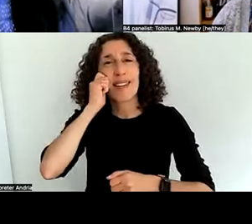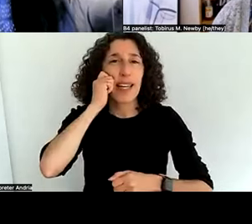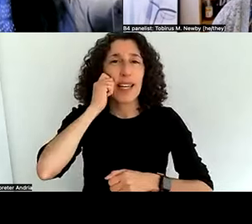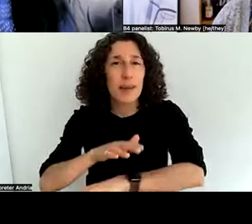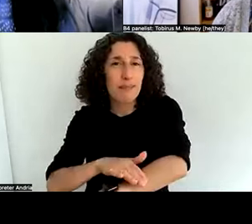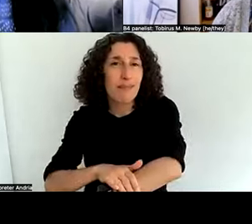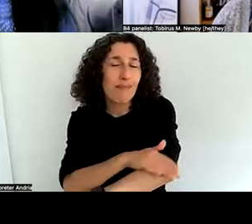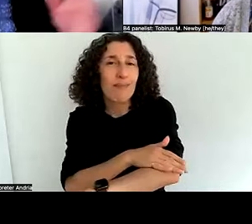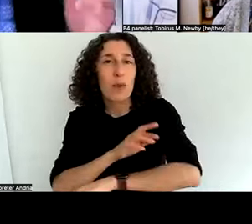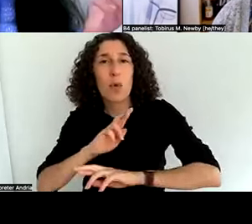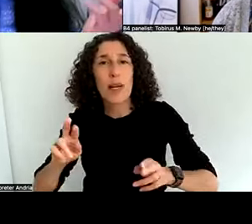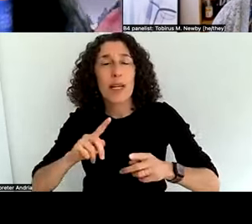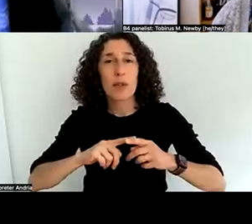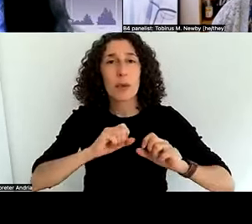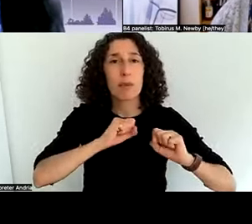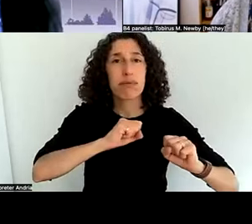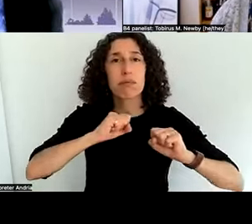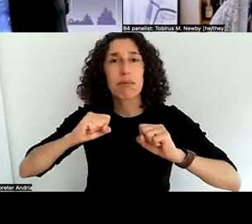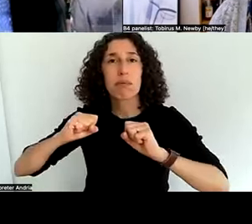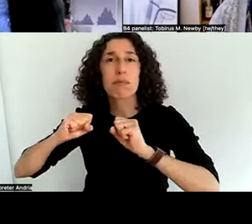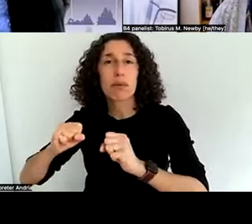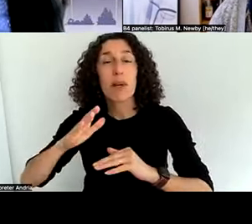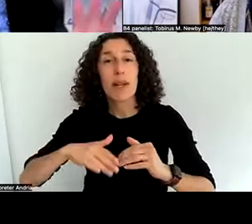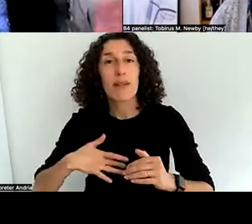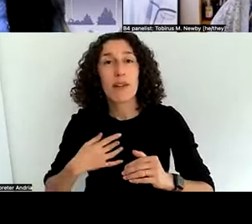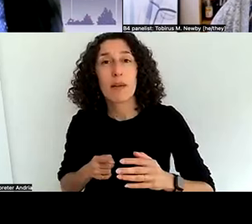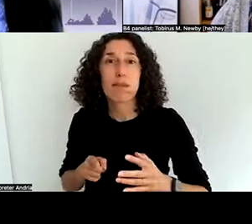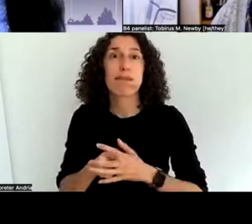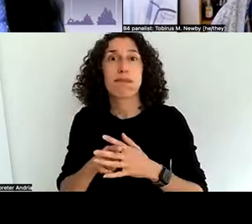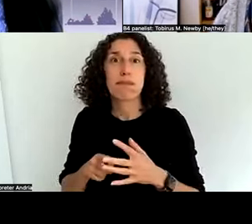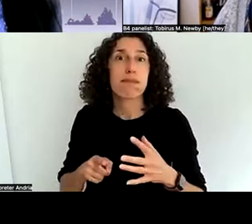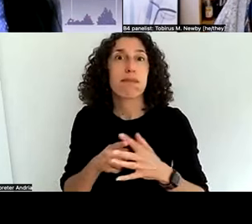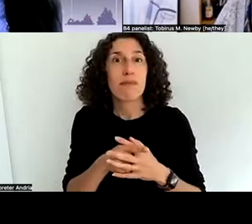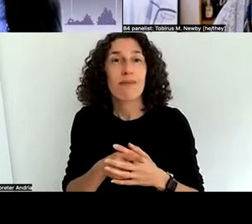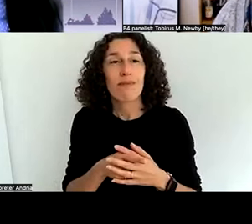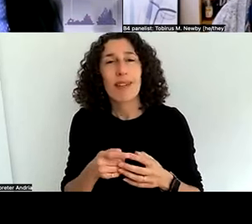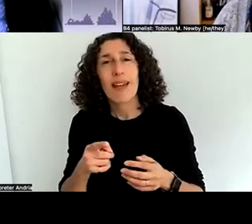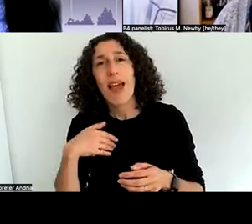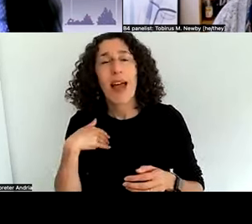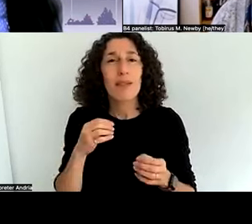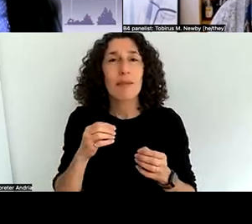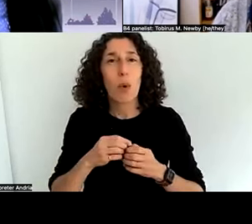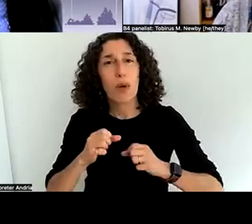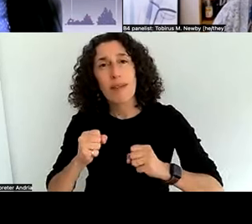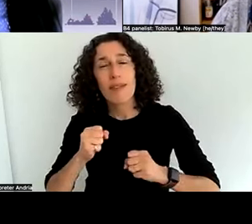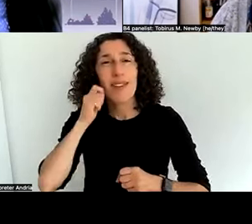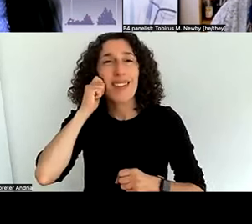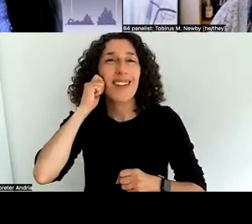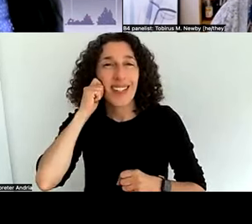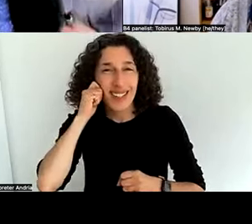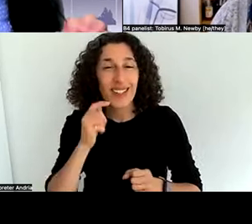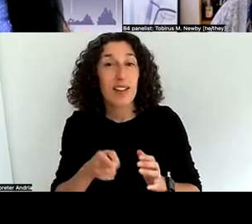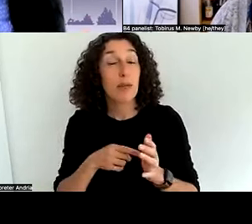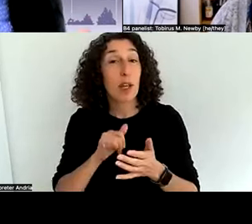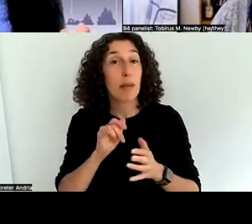of advice, I don't know, sometimes unsolicited. But there is